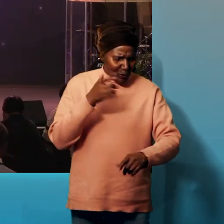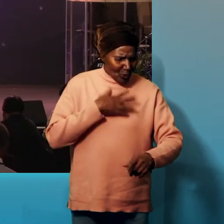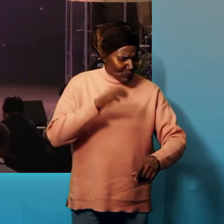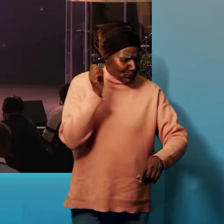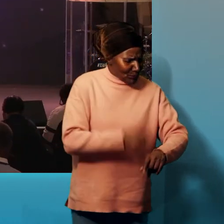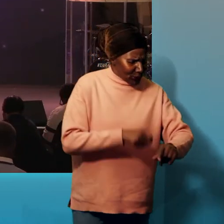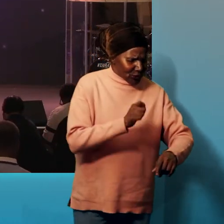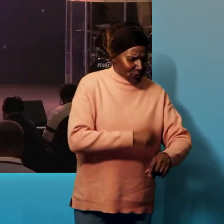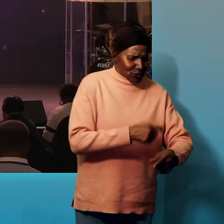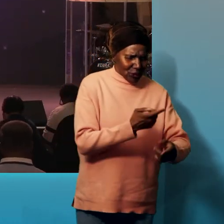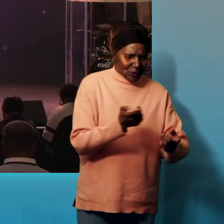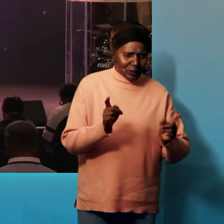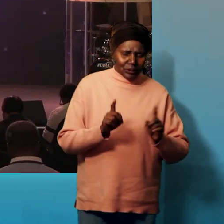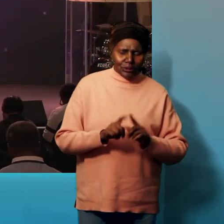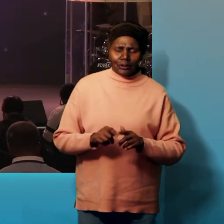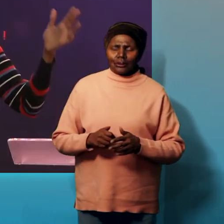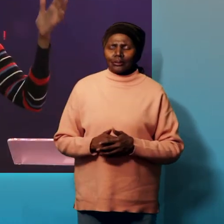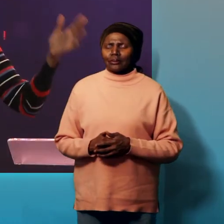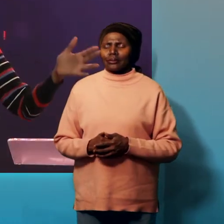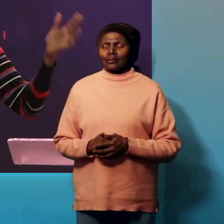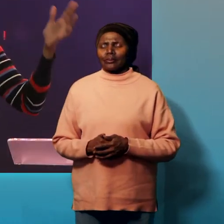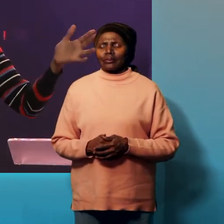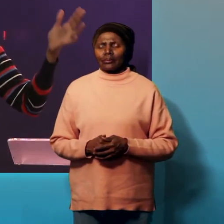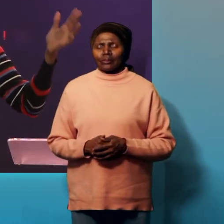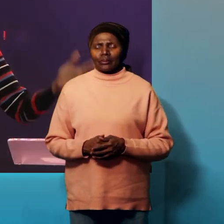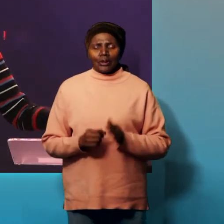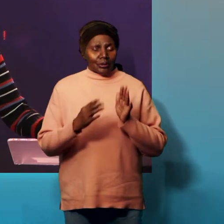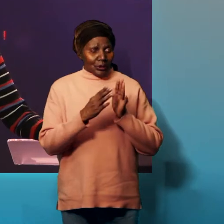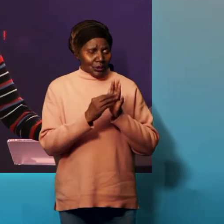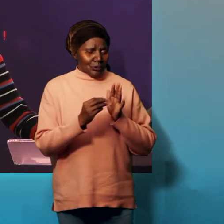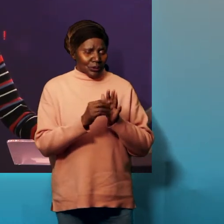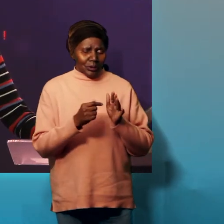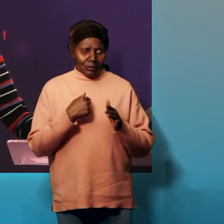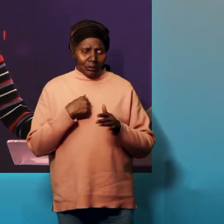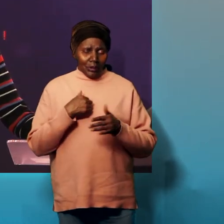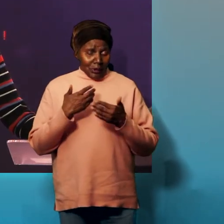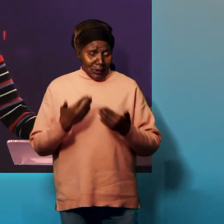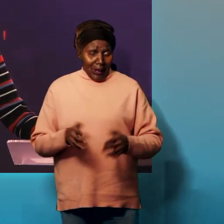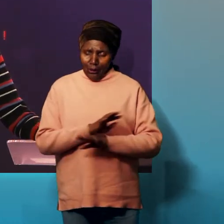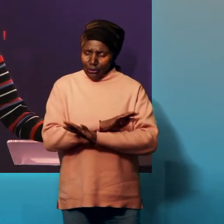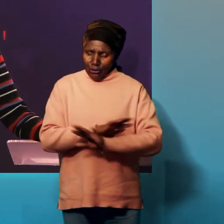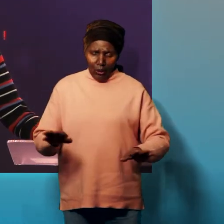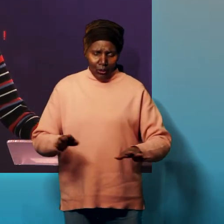I wonder if we could repeat, there is now no condemnation